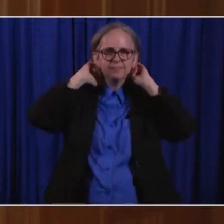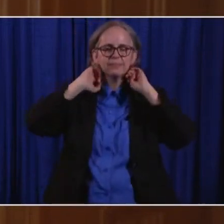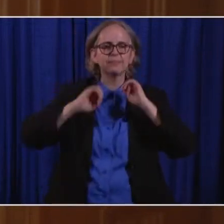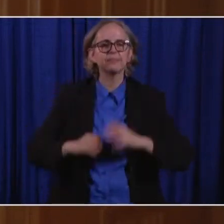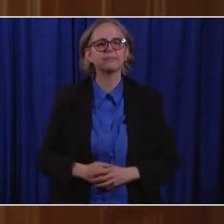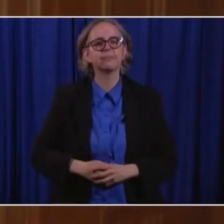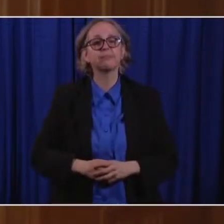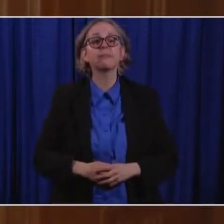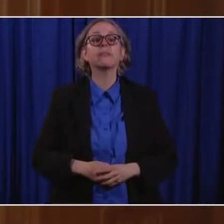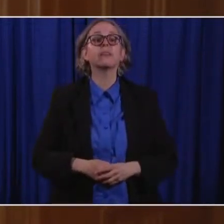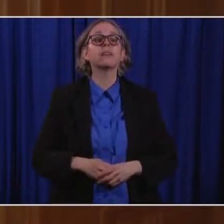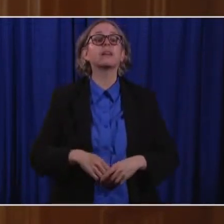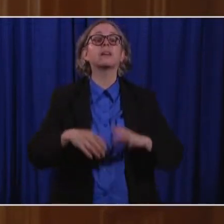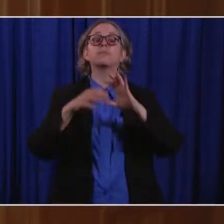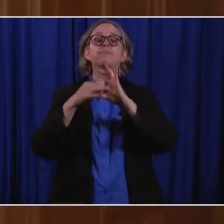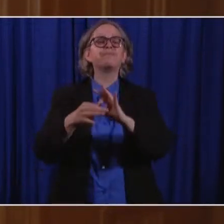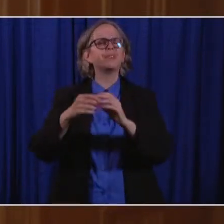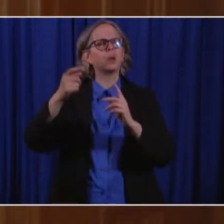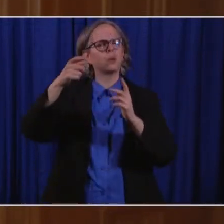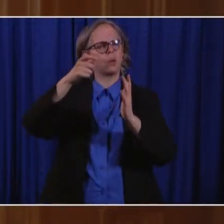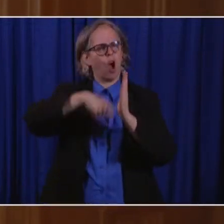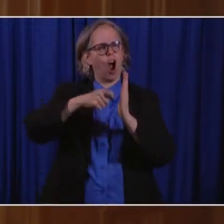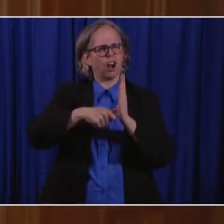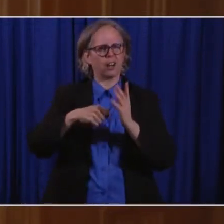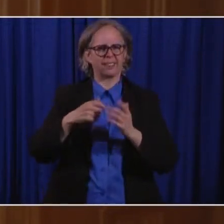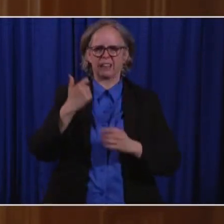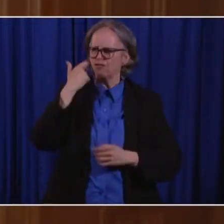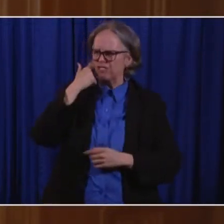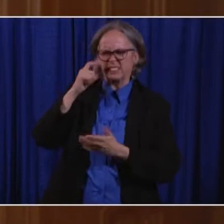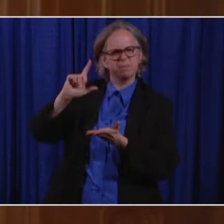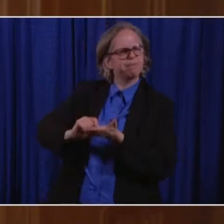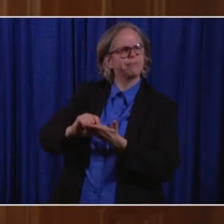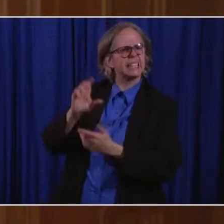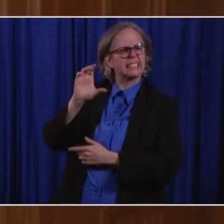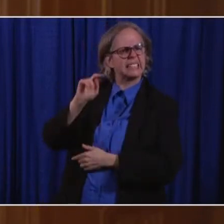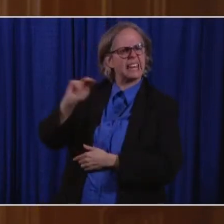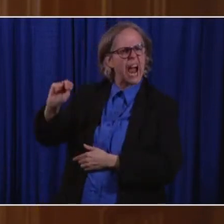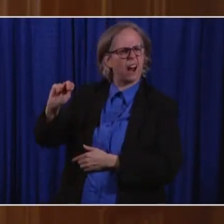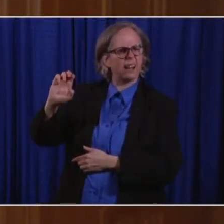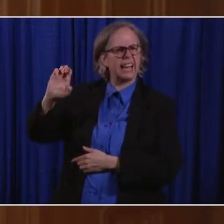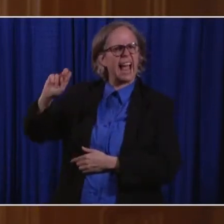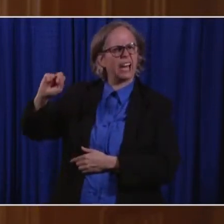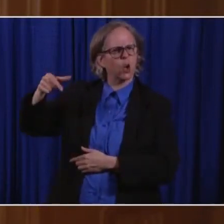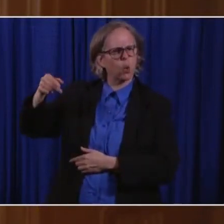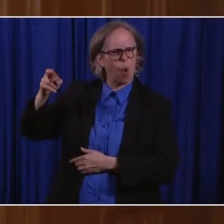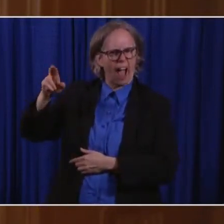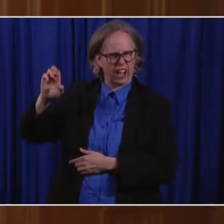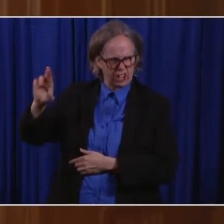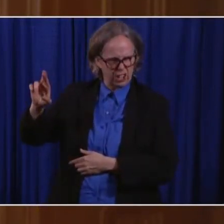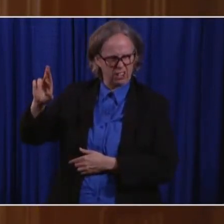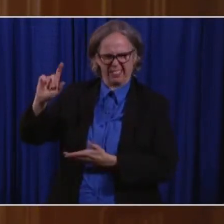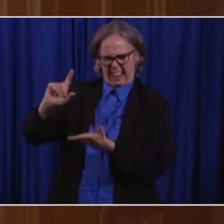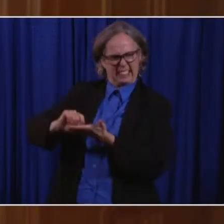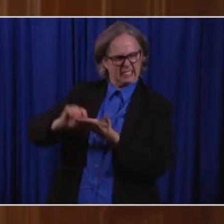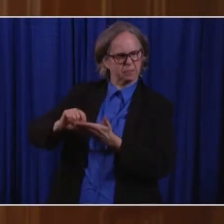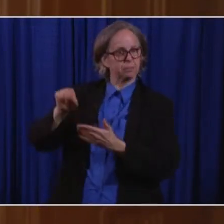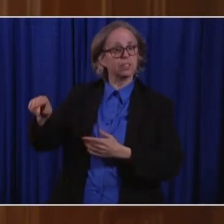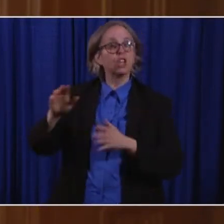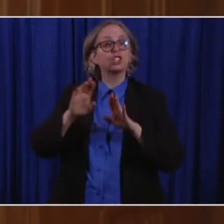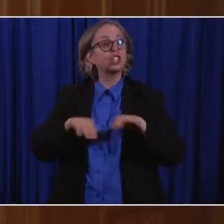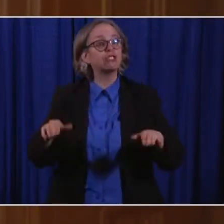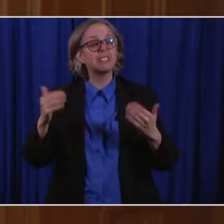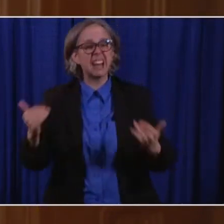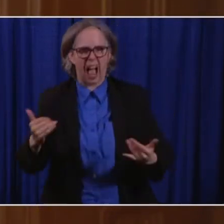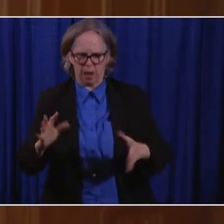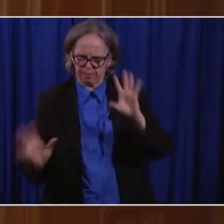According to an article in today's Cincinnati Enquirer, children now make up a quarter of cases for COVID-19